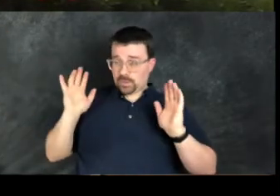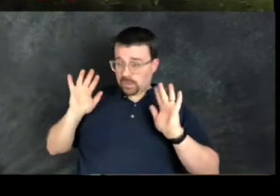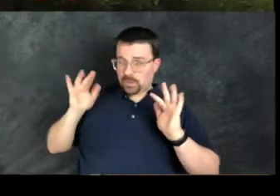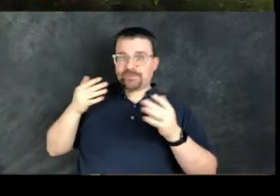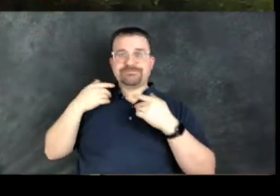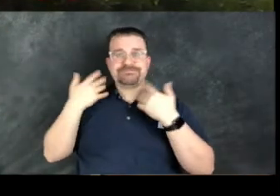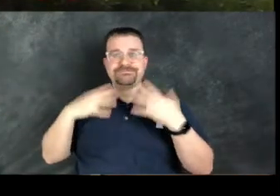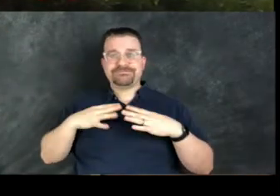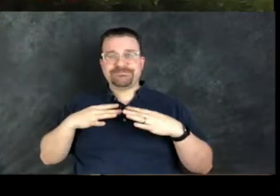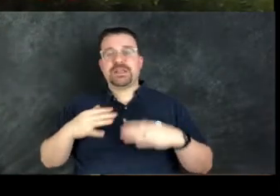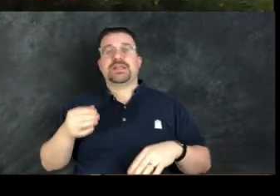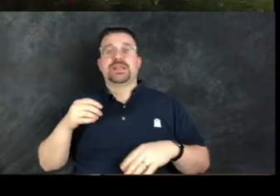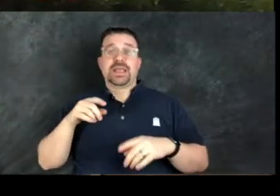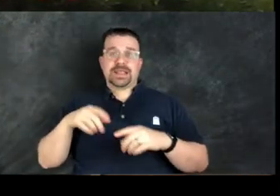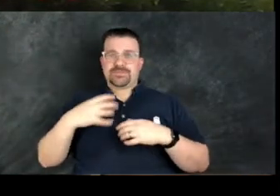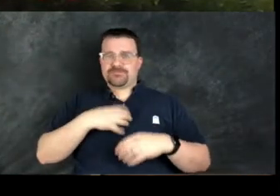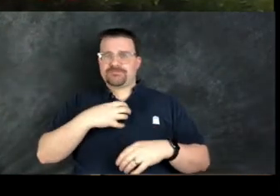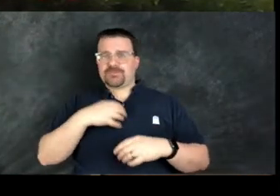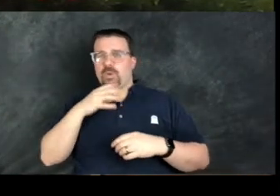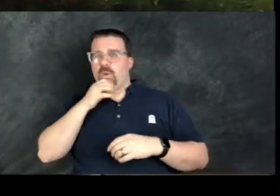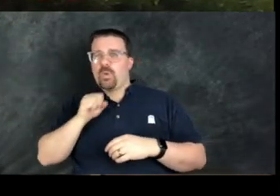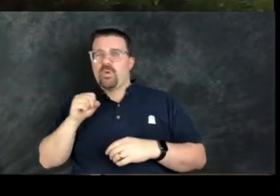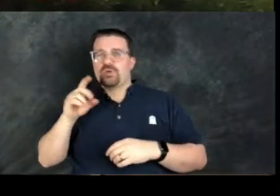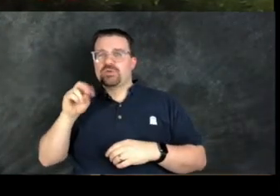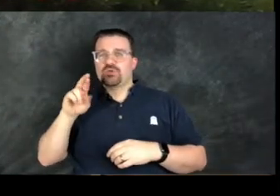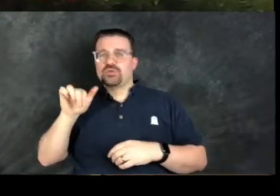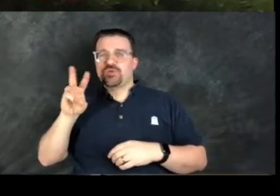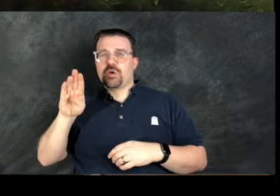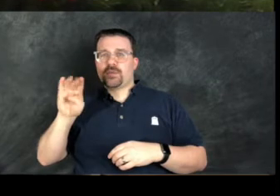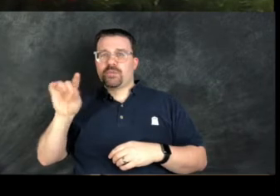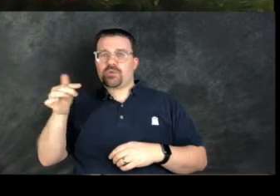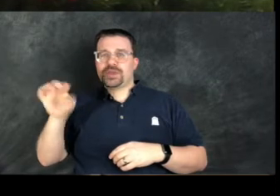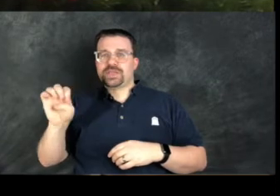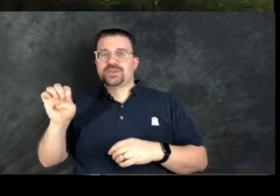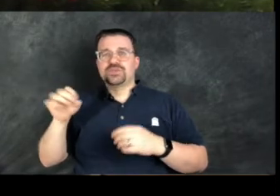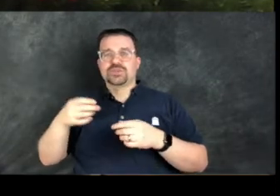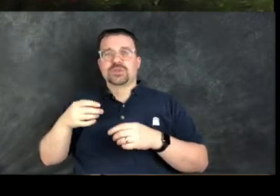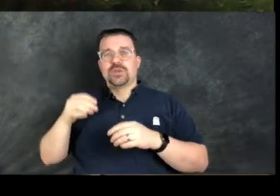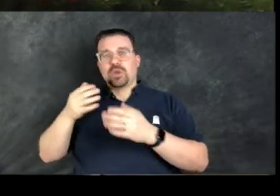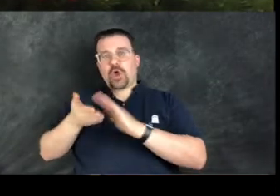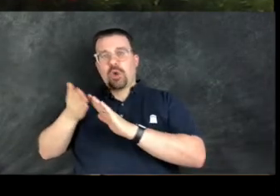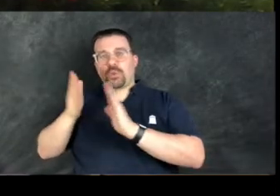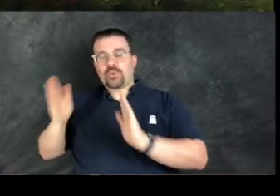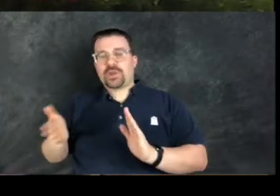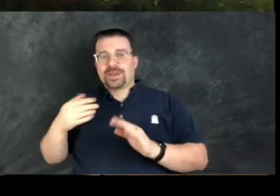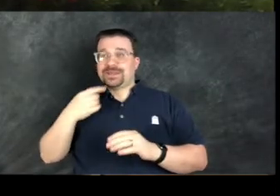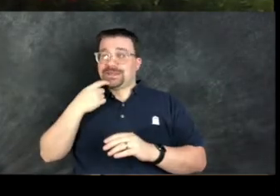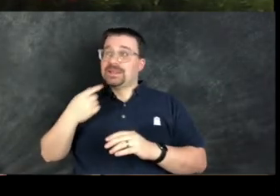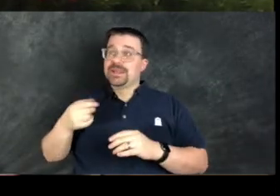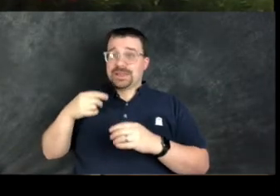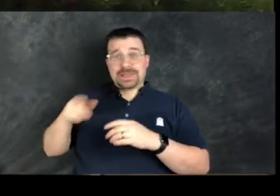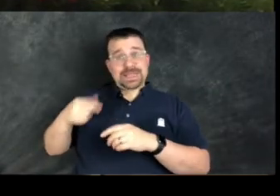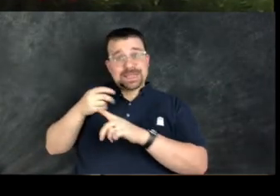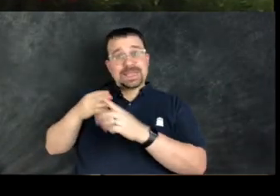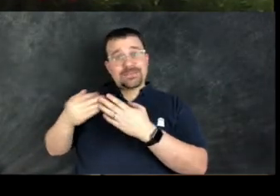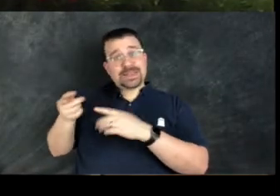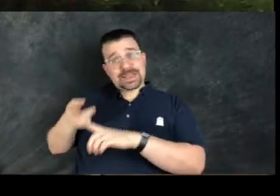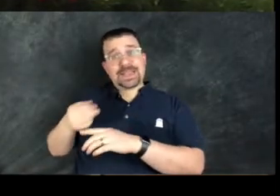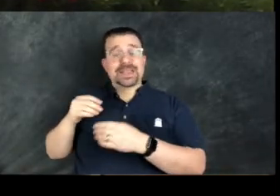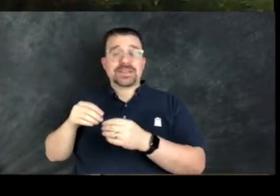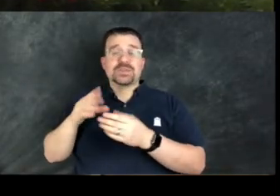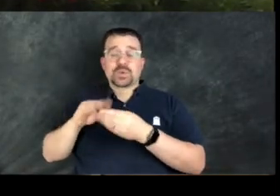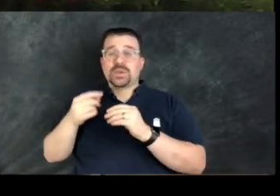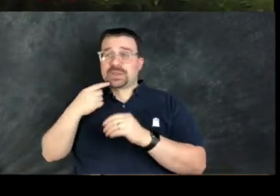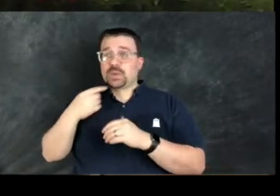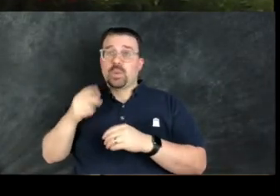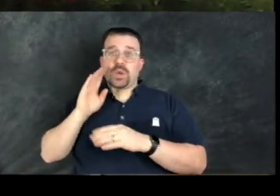old drawbridge drawer seems in our opening story, even he, the story infers, will lower his drawbridge for